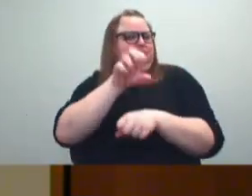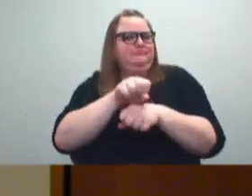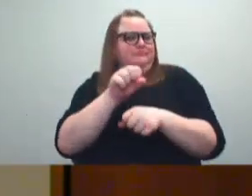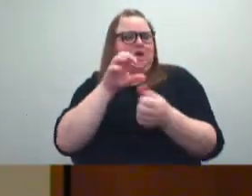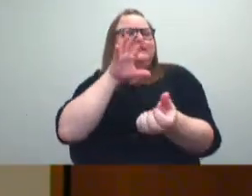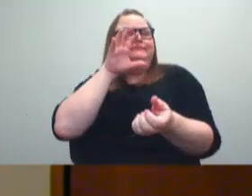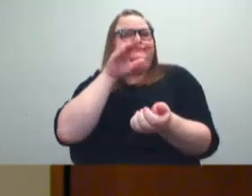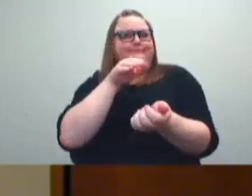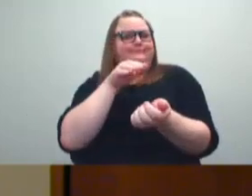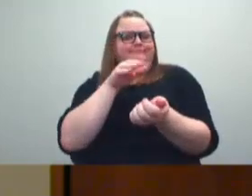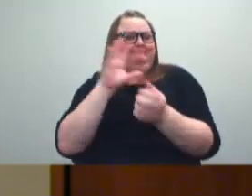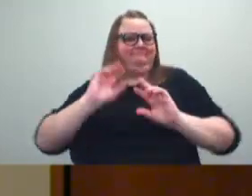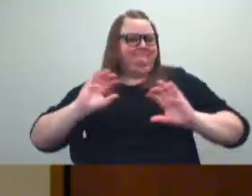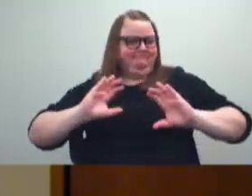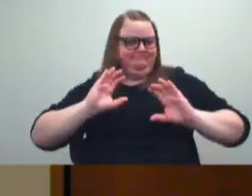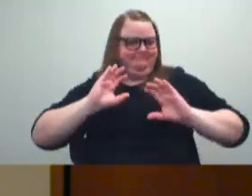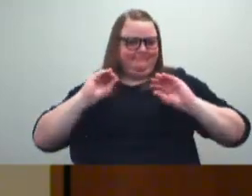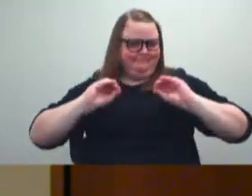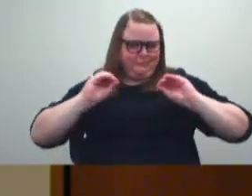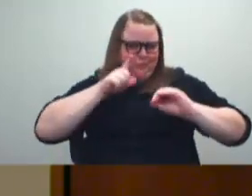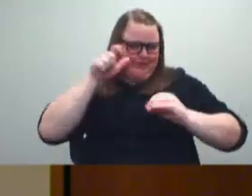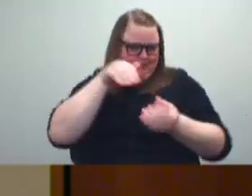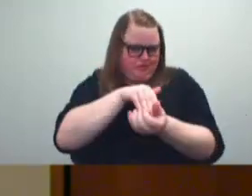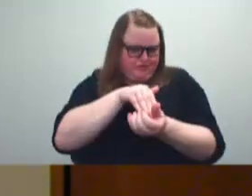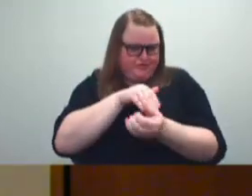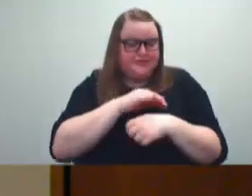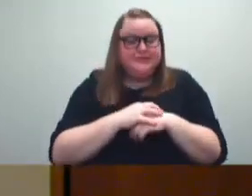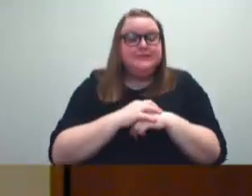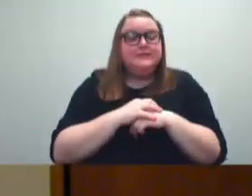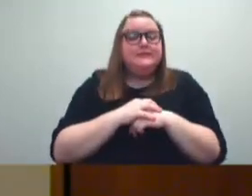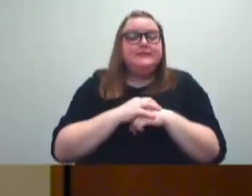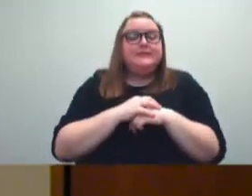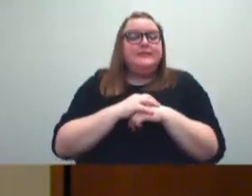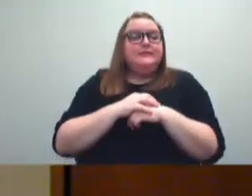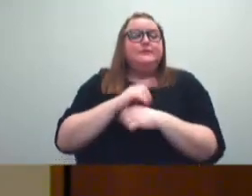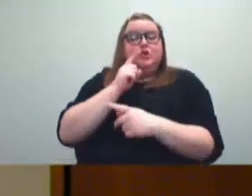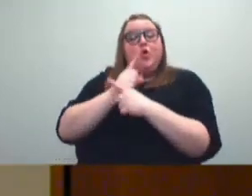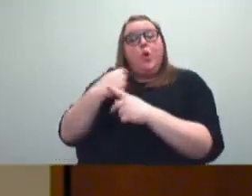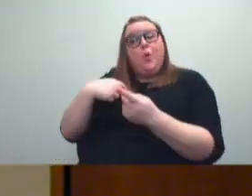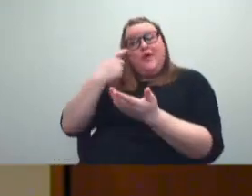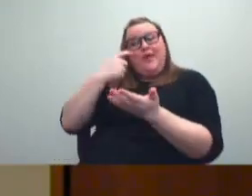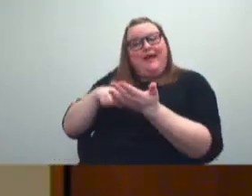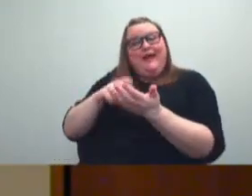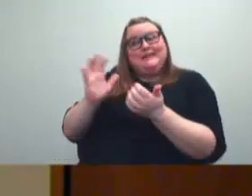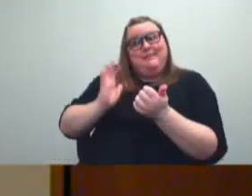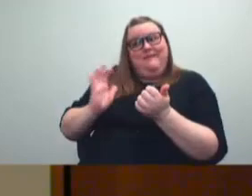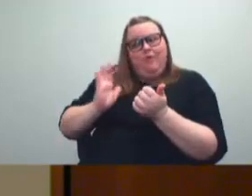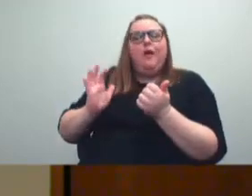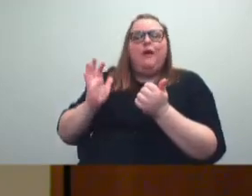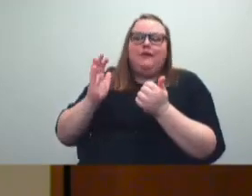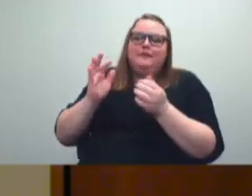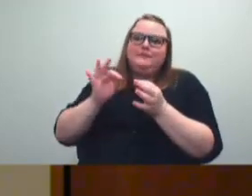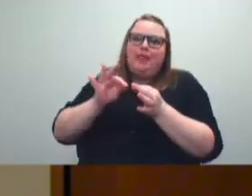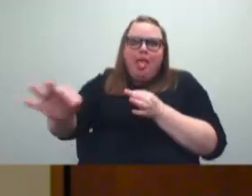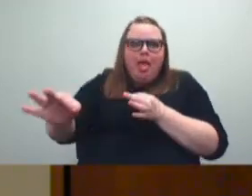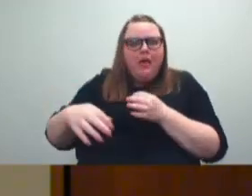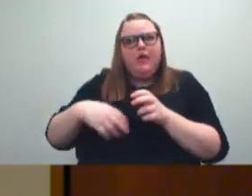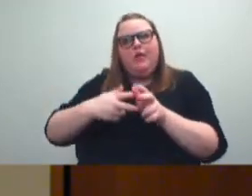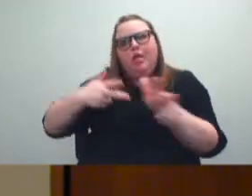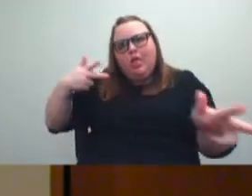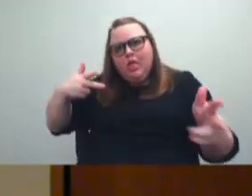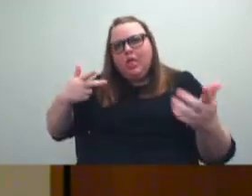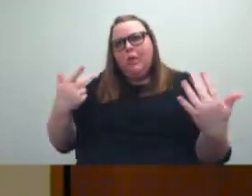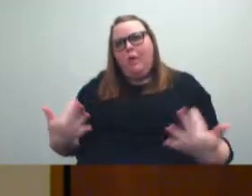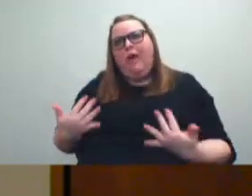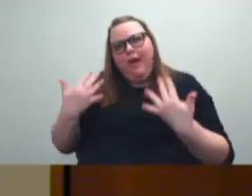to mention also, we recognize that there was some delays and lags and they happen, hopefully not with big groups, but that's why